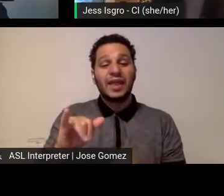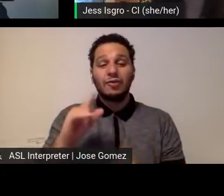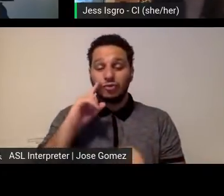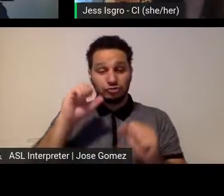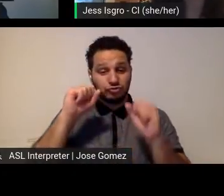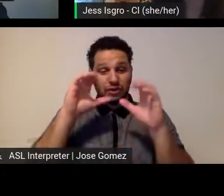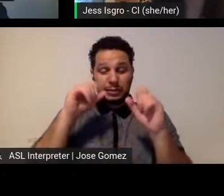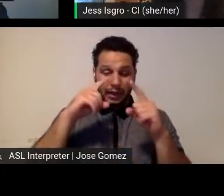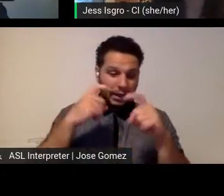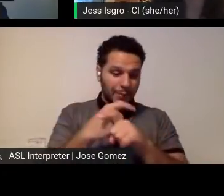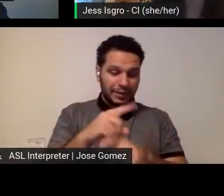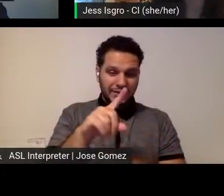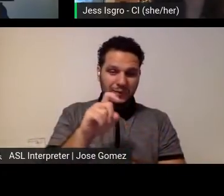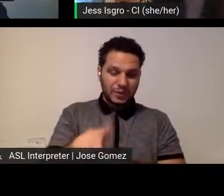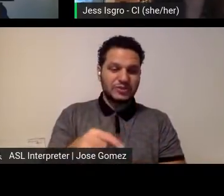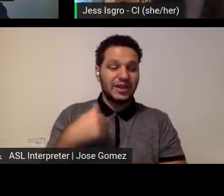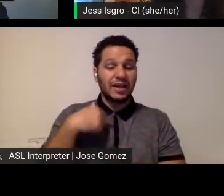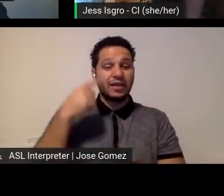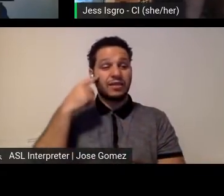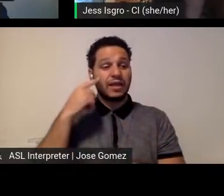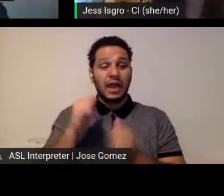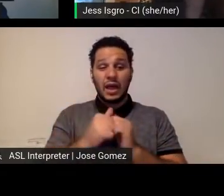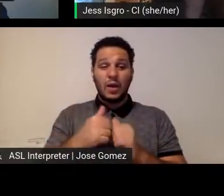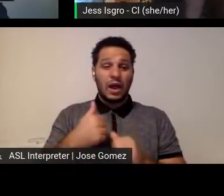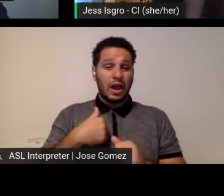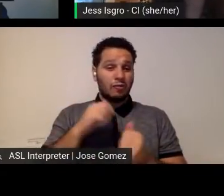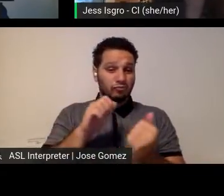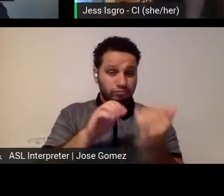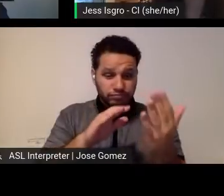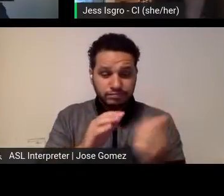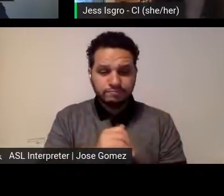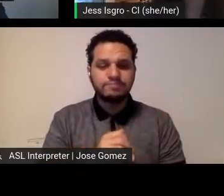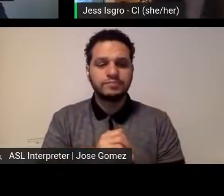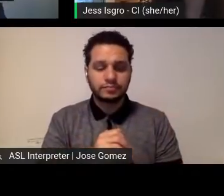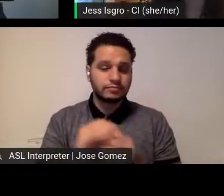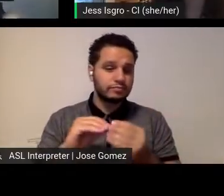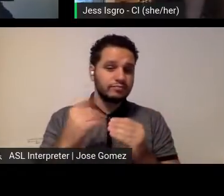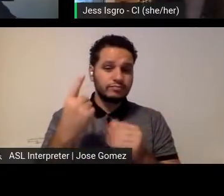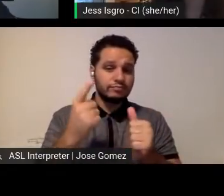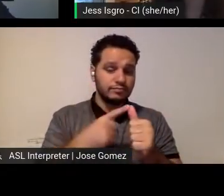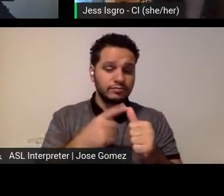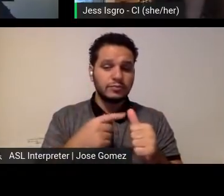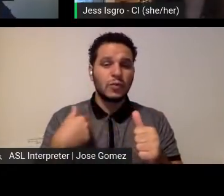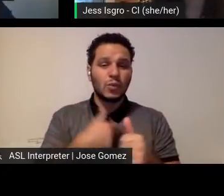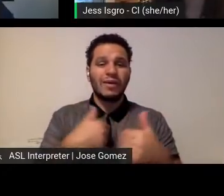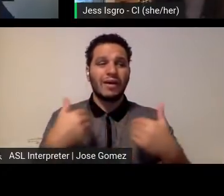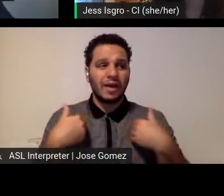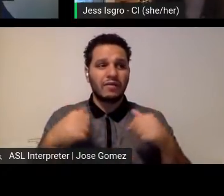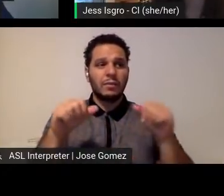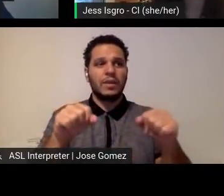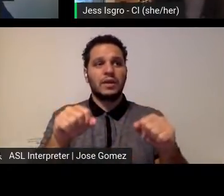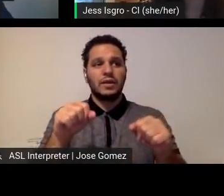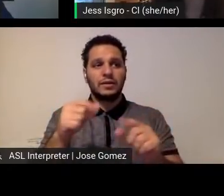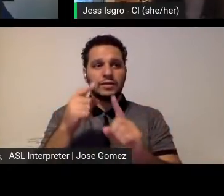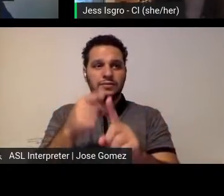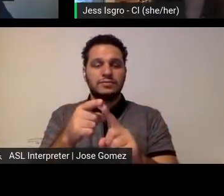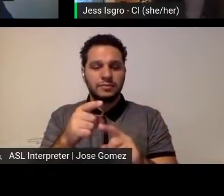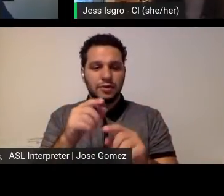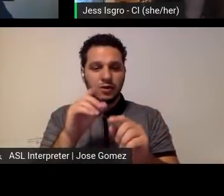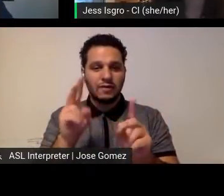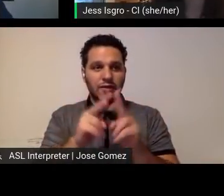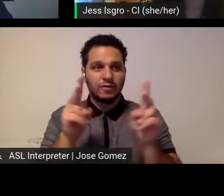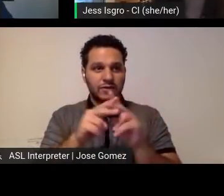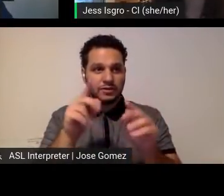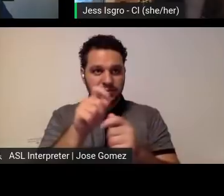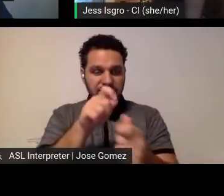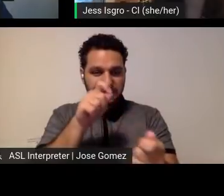incredibly complex question. I think the way that I would come at it is to say, number one, we have the ability to target very narrowly. And so we